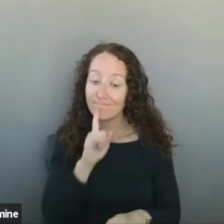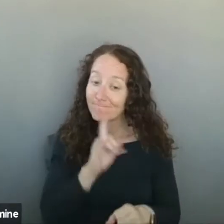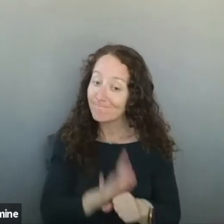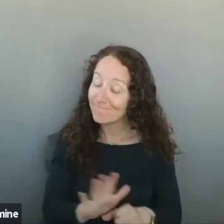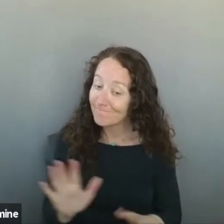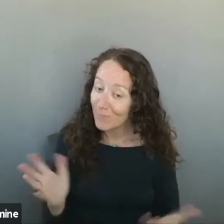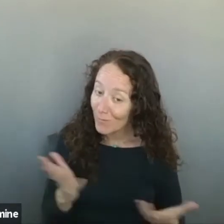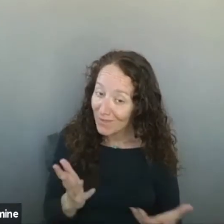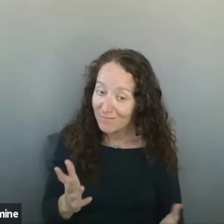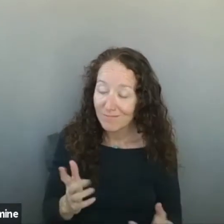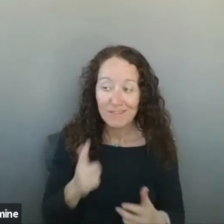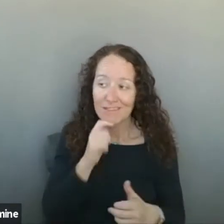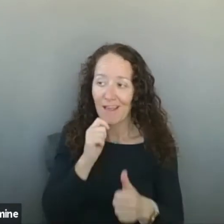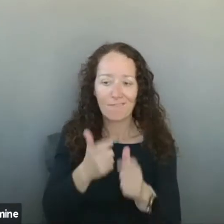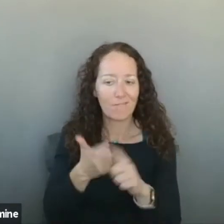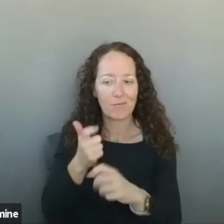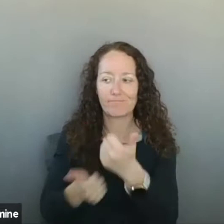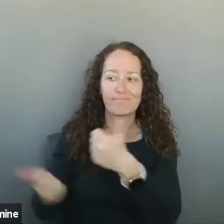that's just the truth.